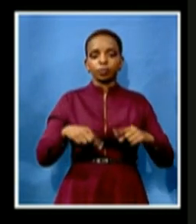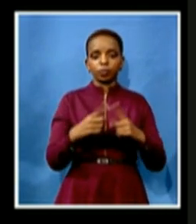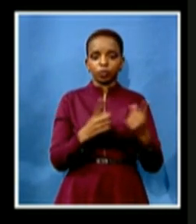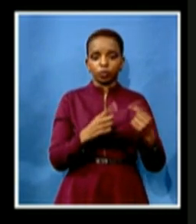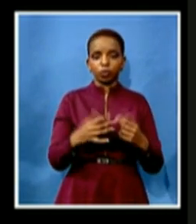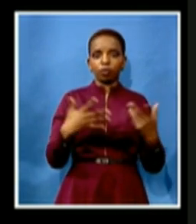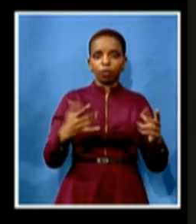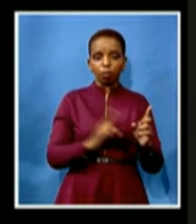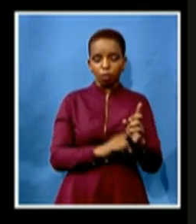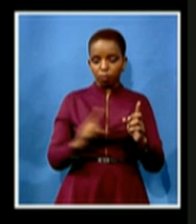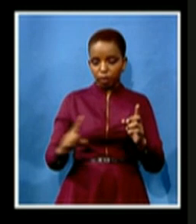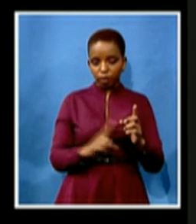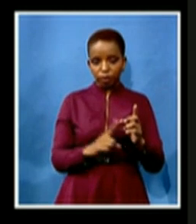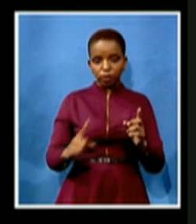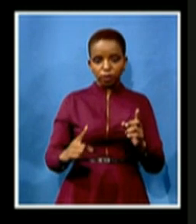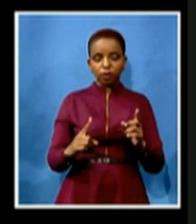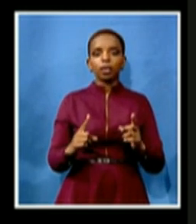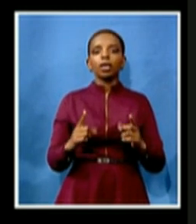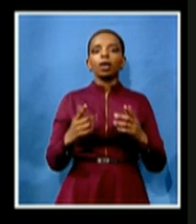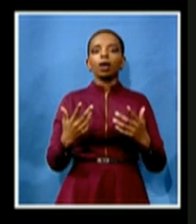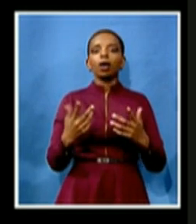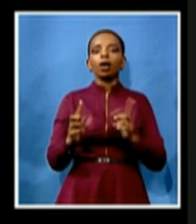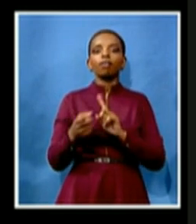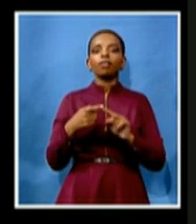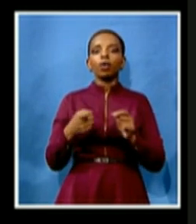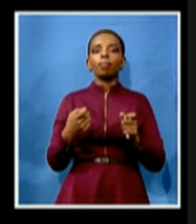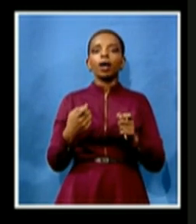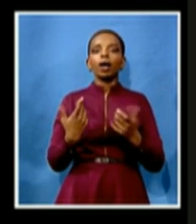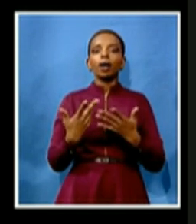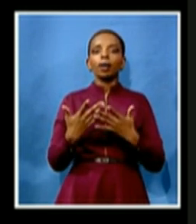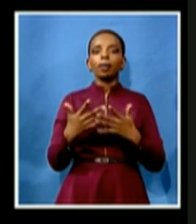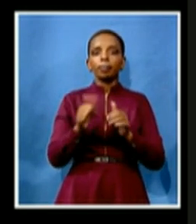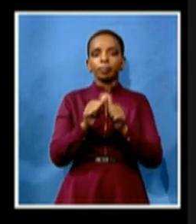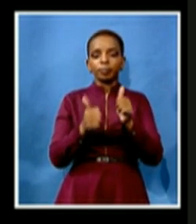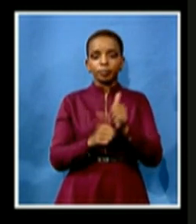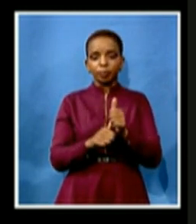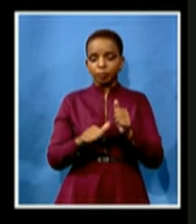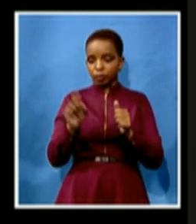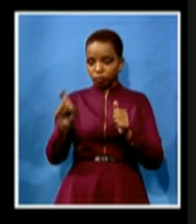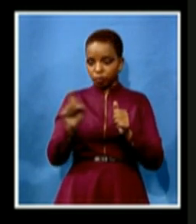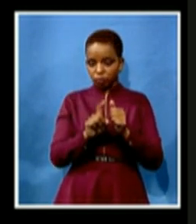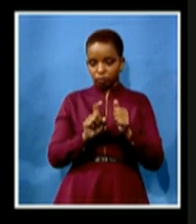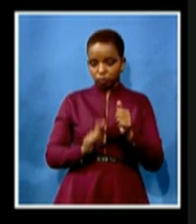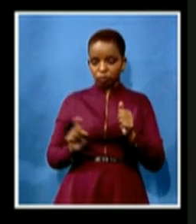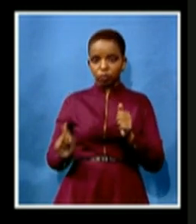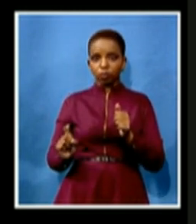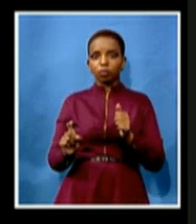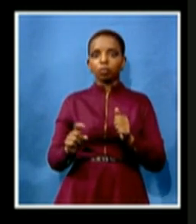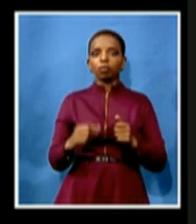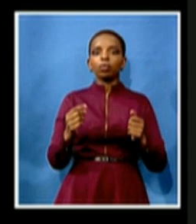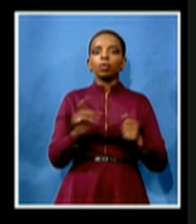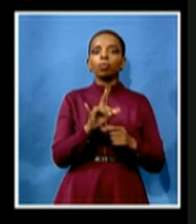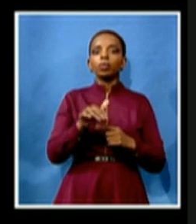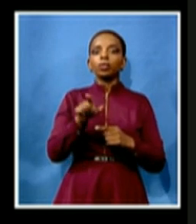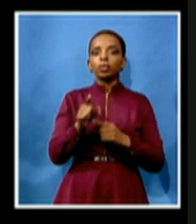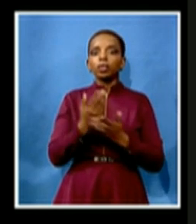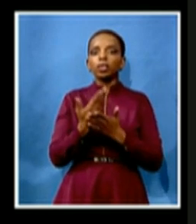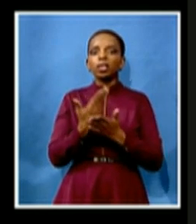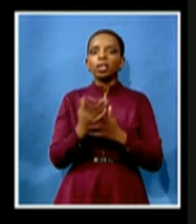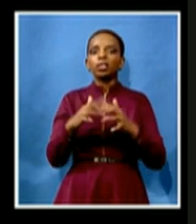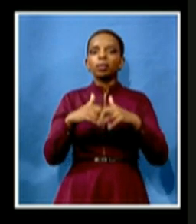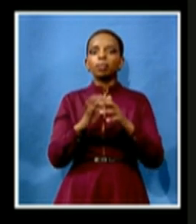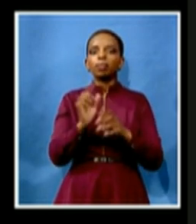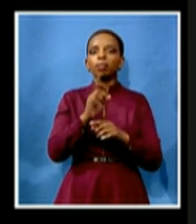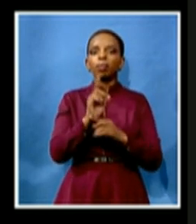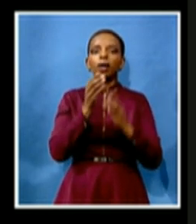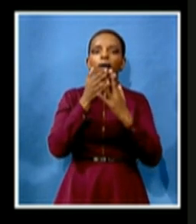different sort of contact probabilities across different age groups, which you can calibrate to existing data. And I also want to add on